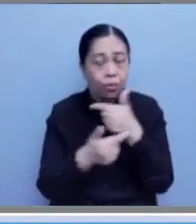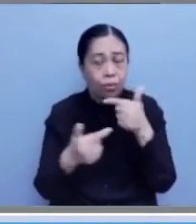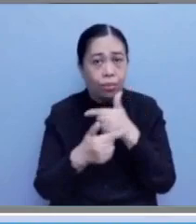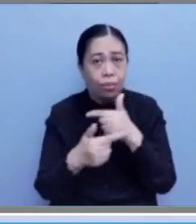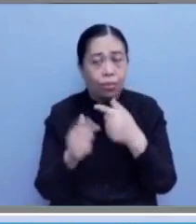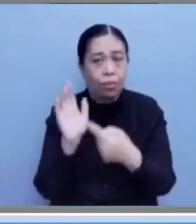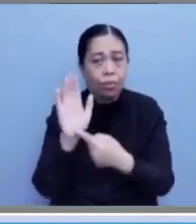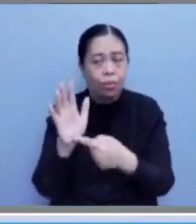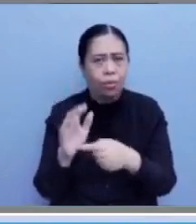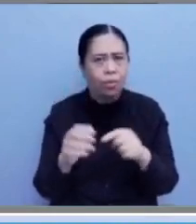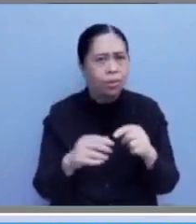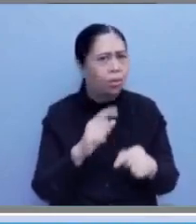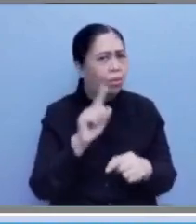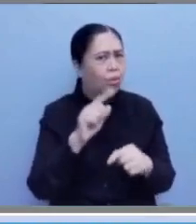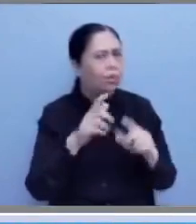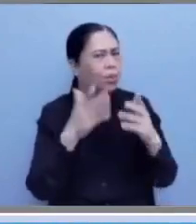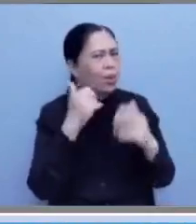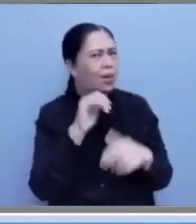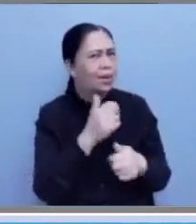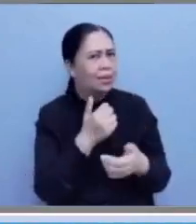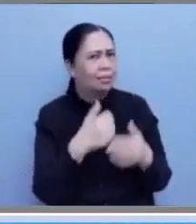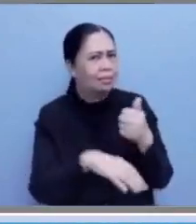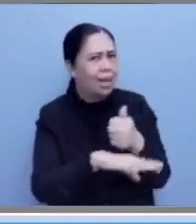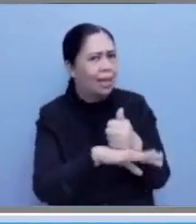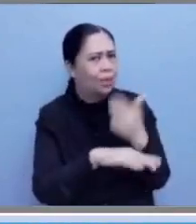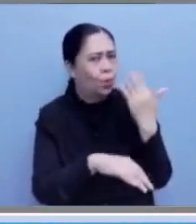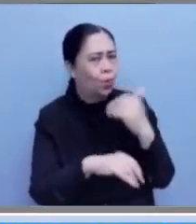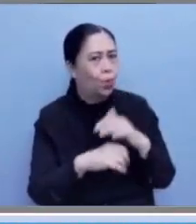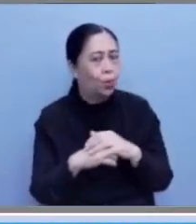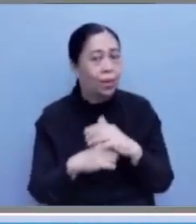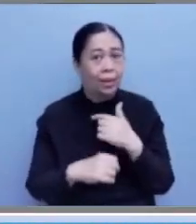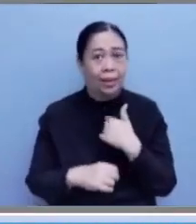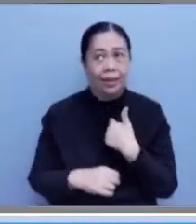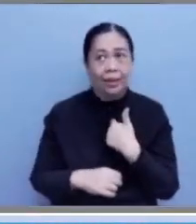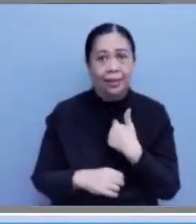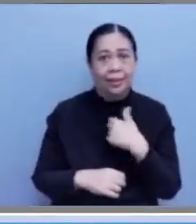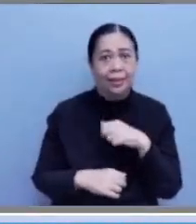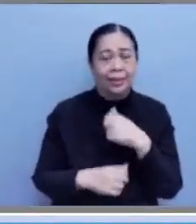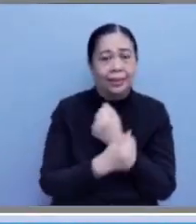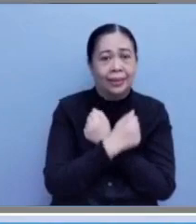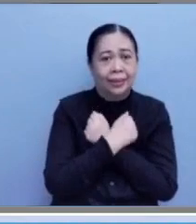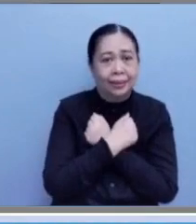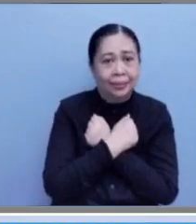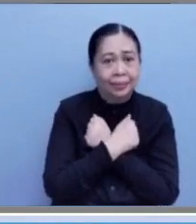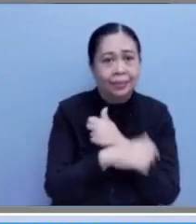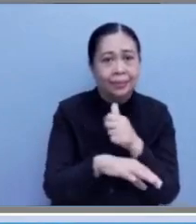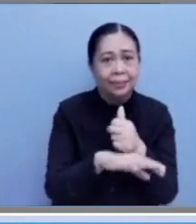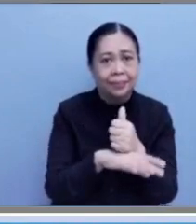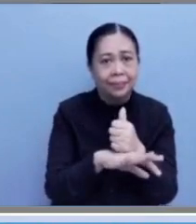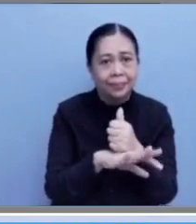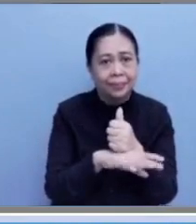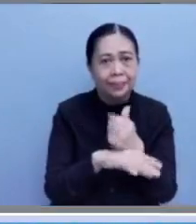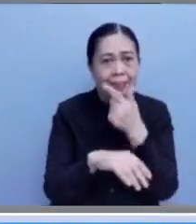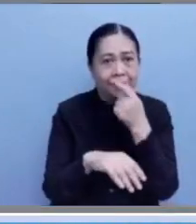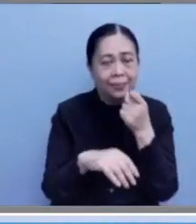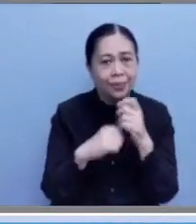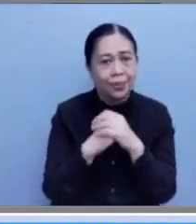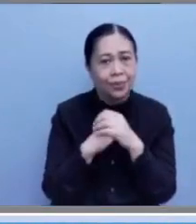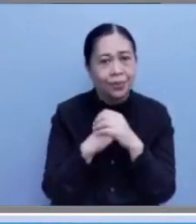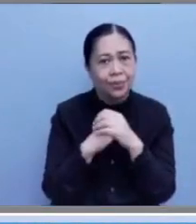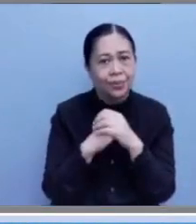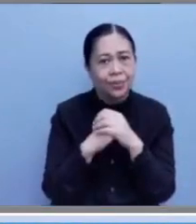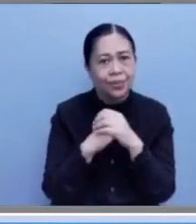with ants? Bakit ants? Ako ay mahilig ako ng mga langgam dahil parang